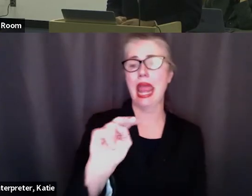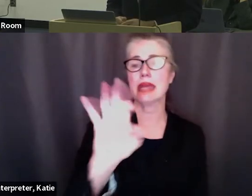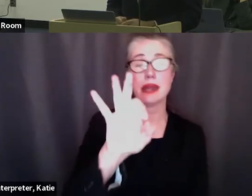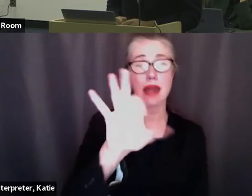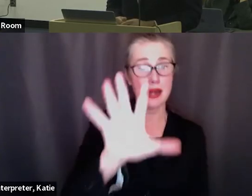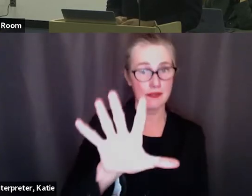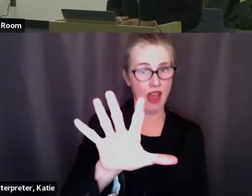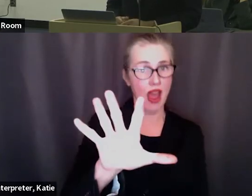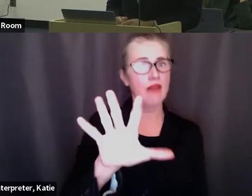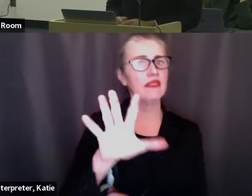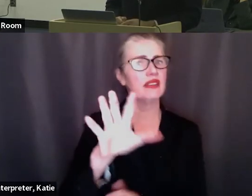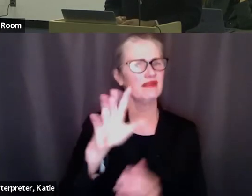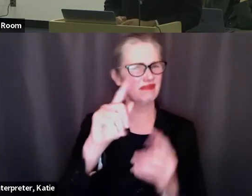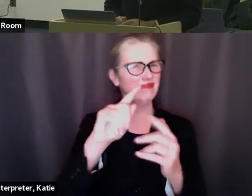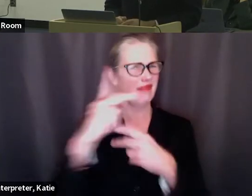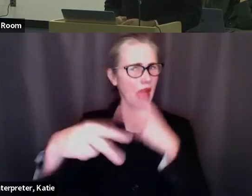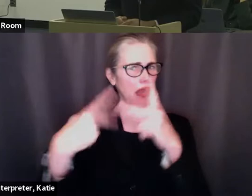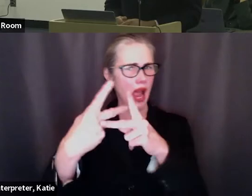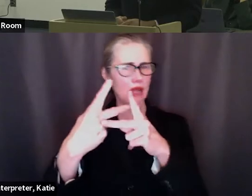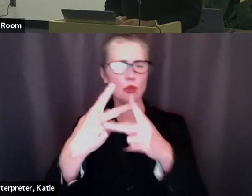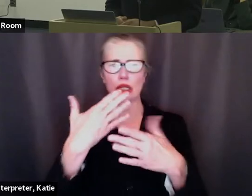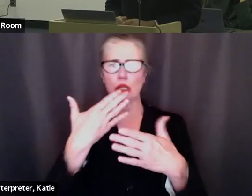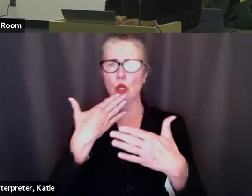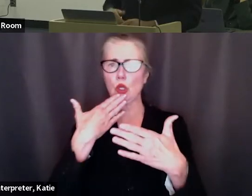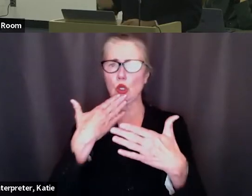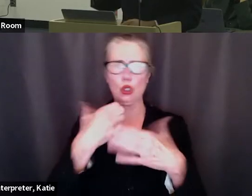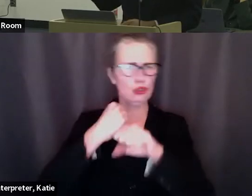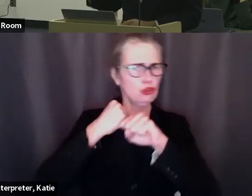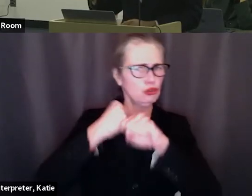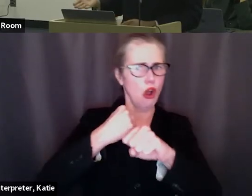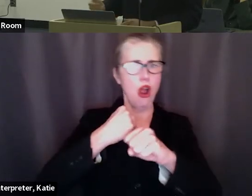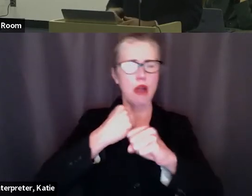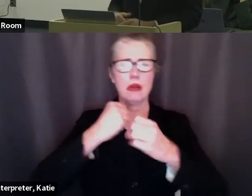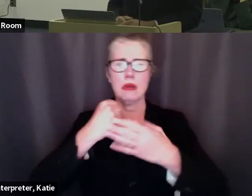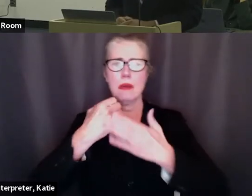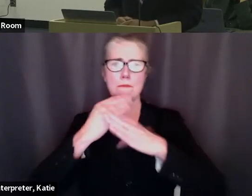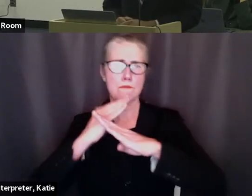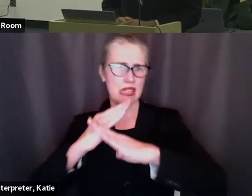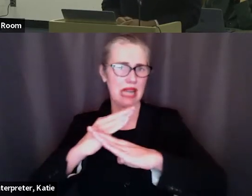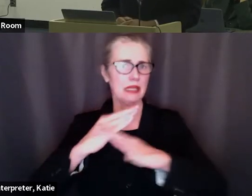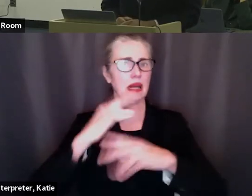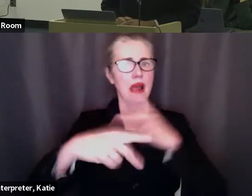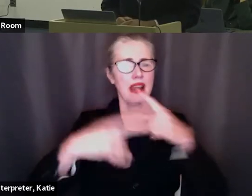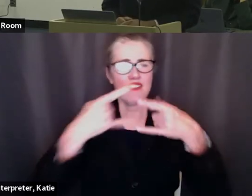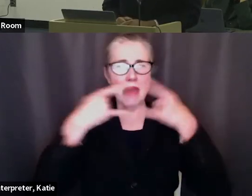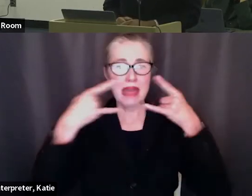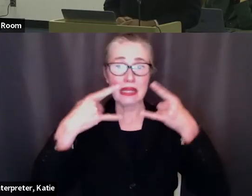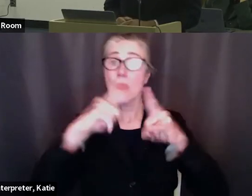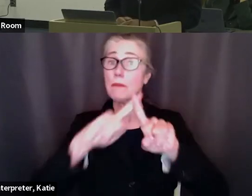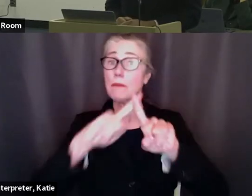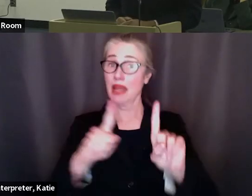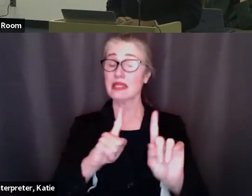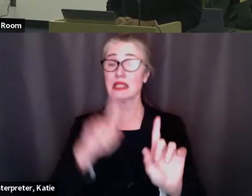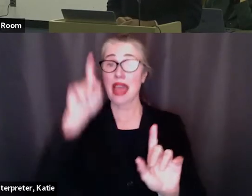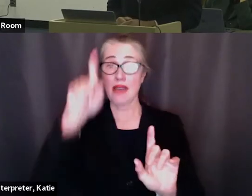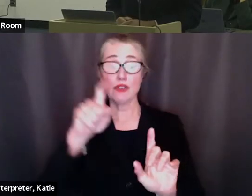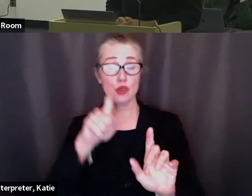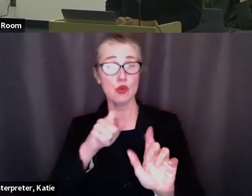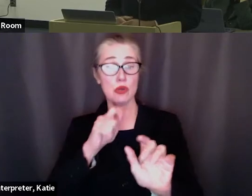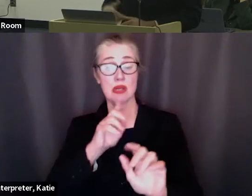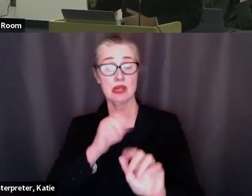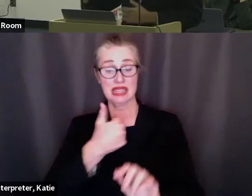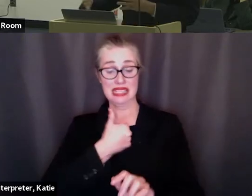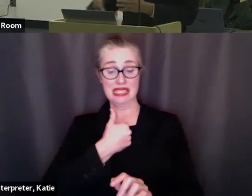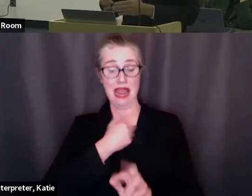well as the last thing i would say is self-reporting with our crisis go app the ipass app so that